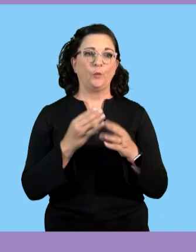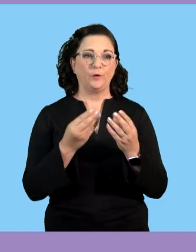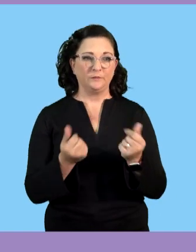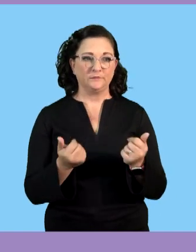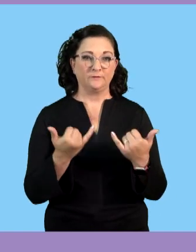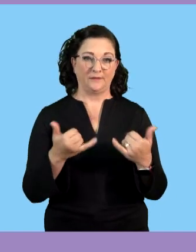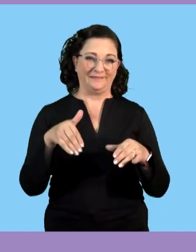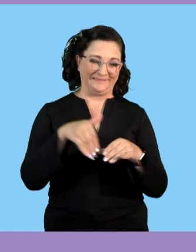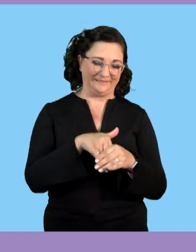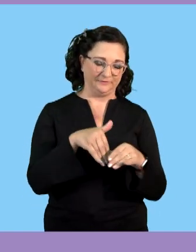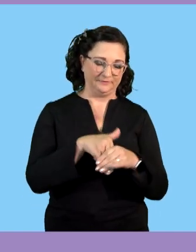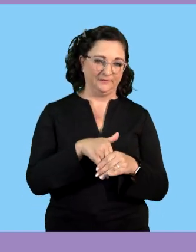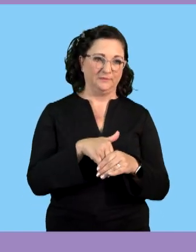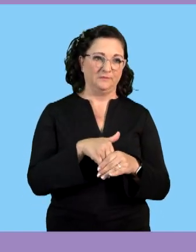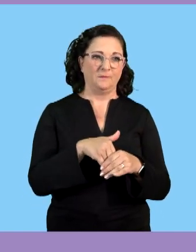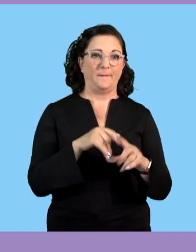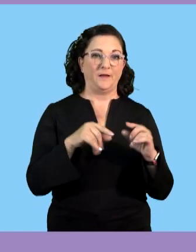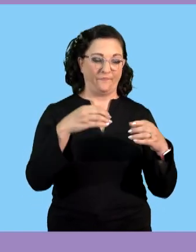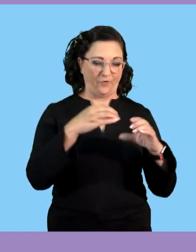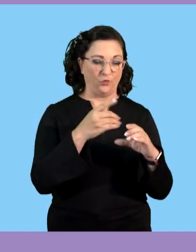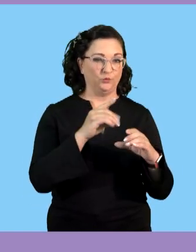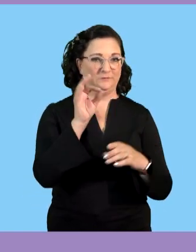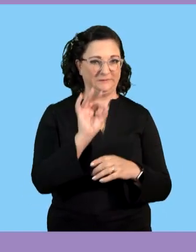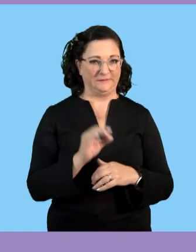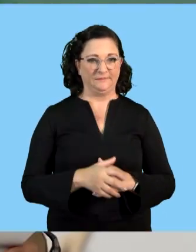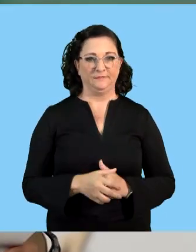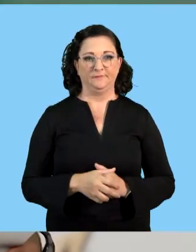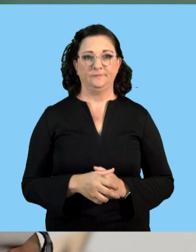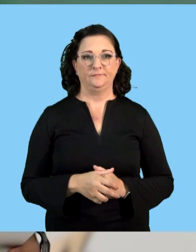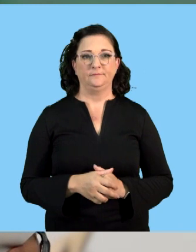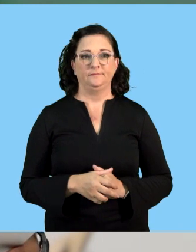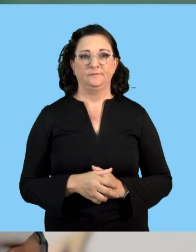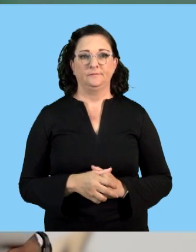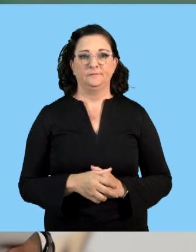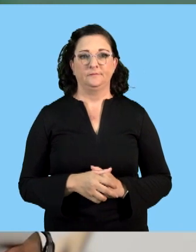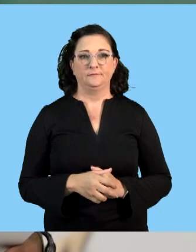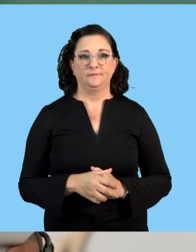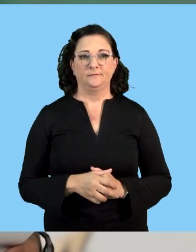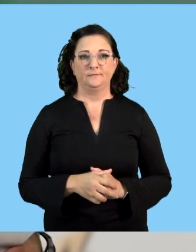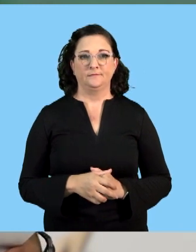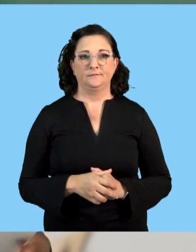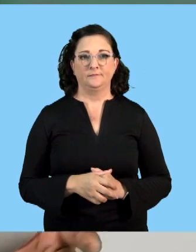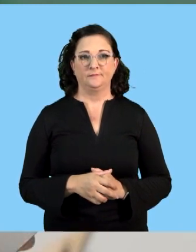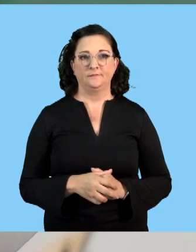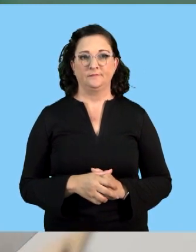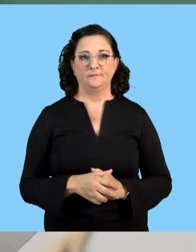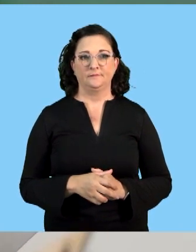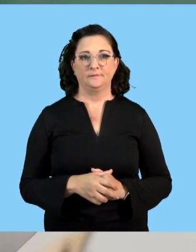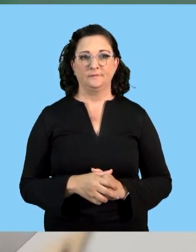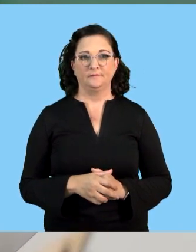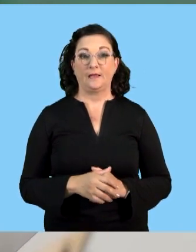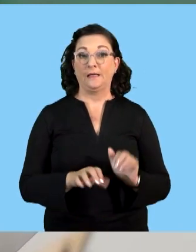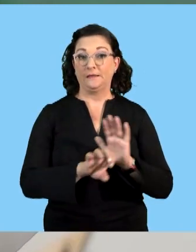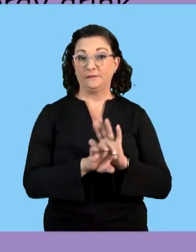problems in context involving percentages. Let's see. This is the